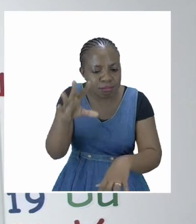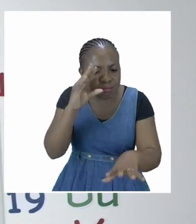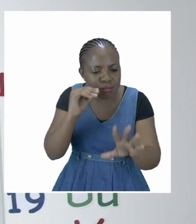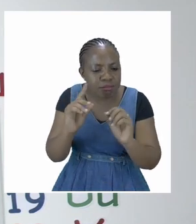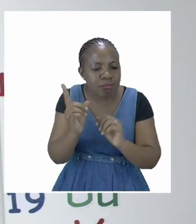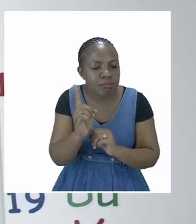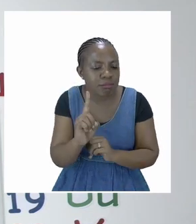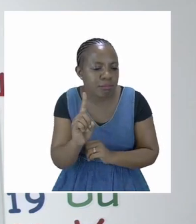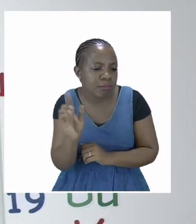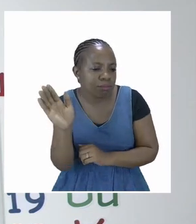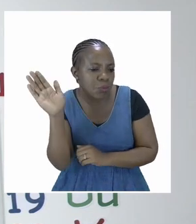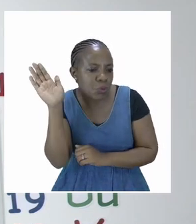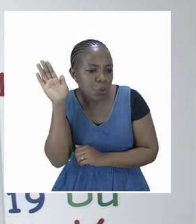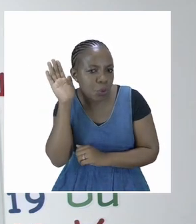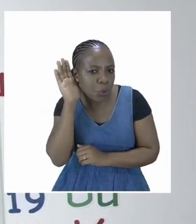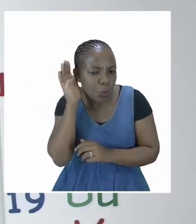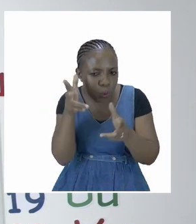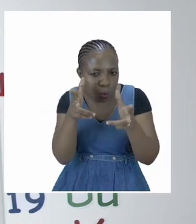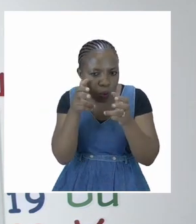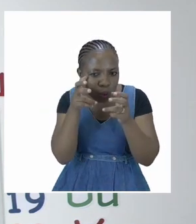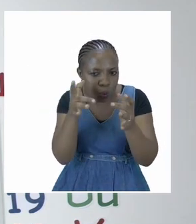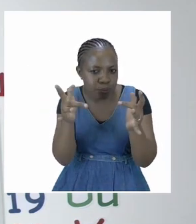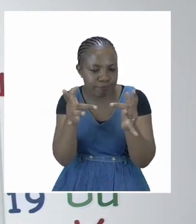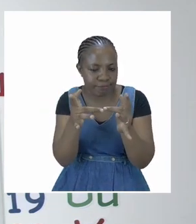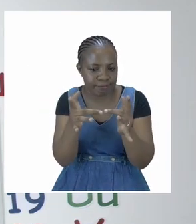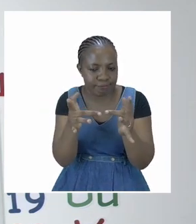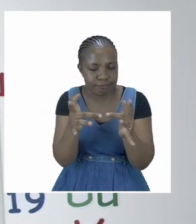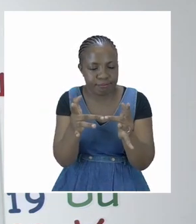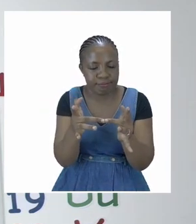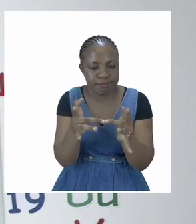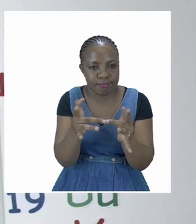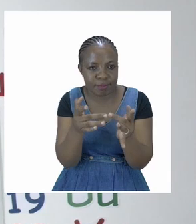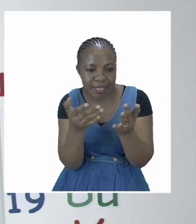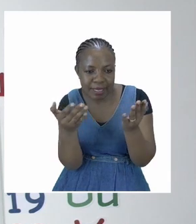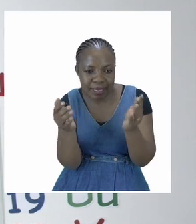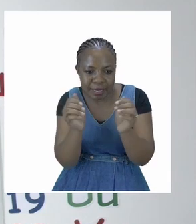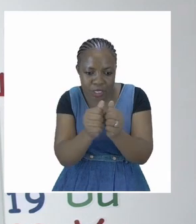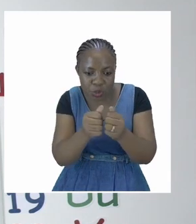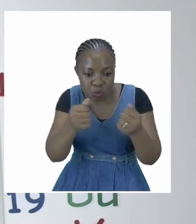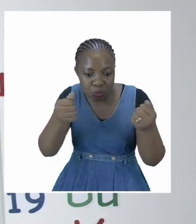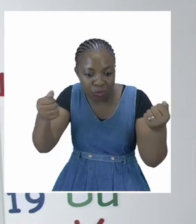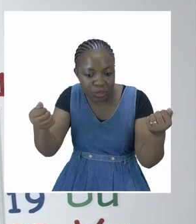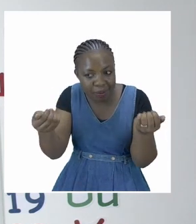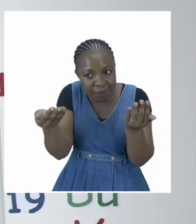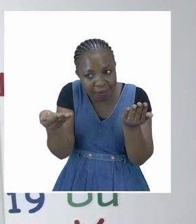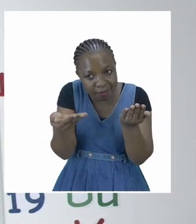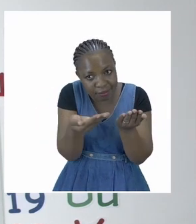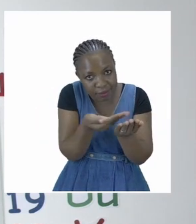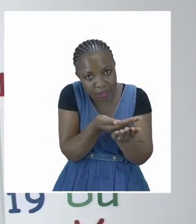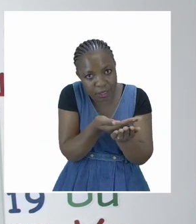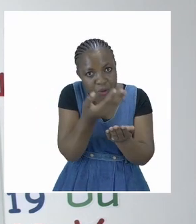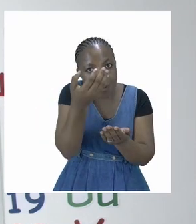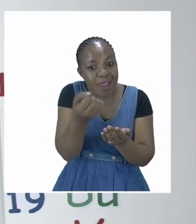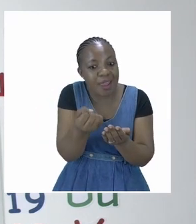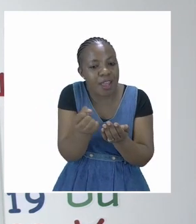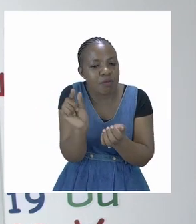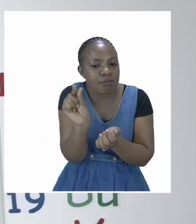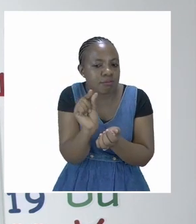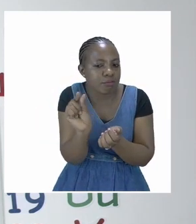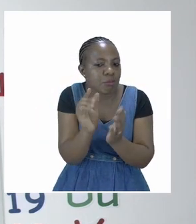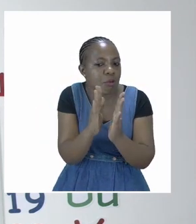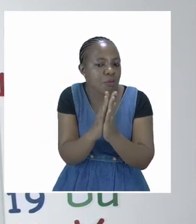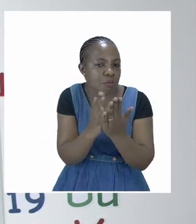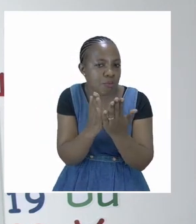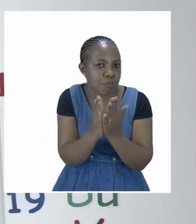or watching online. Inside the newspapers, there is an insert of the lesson